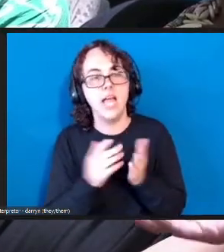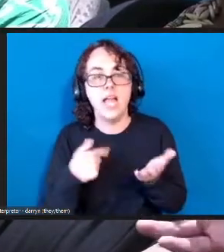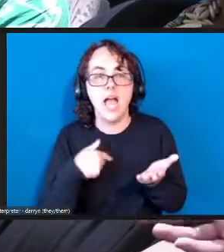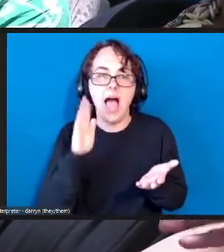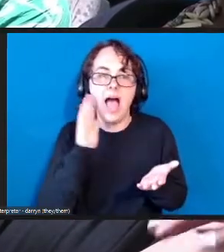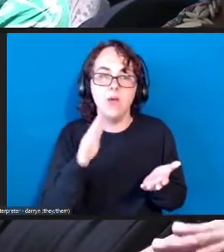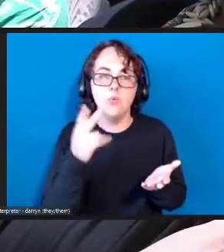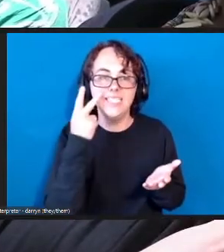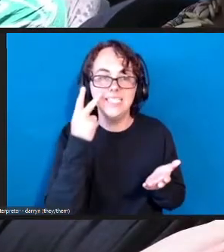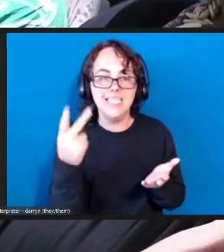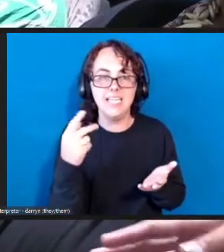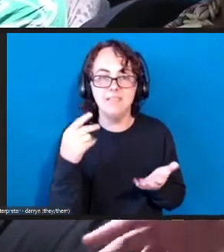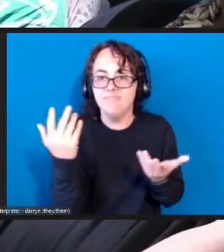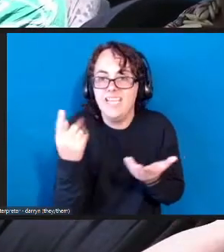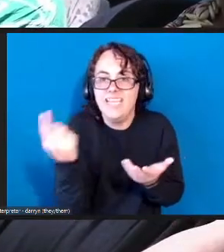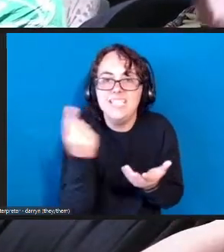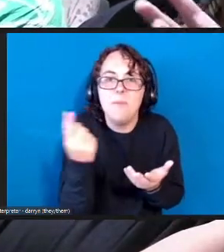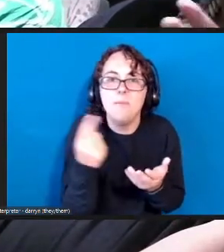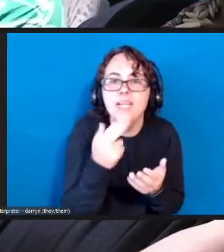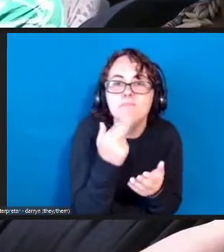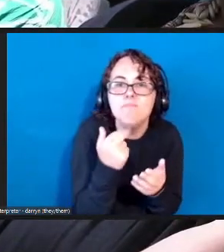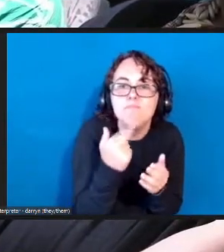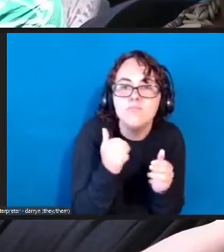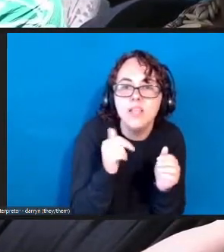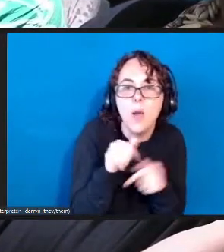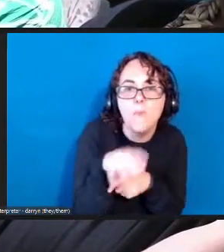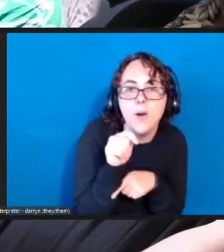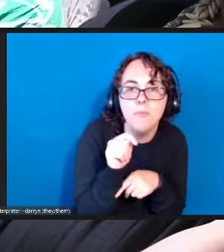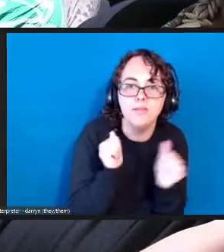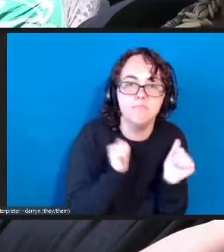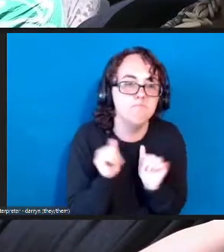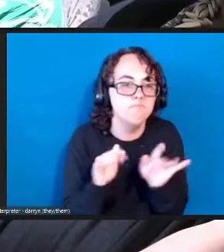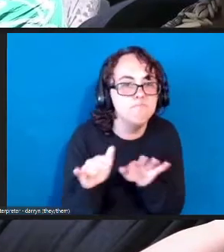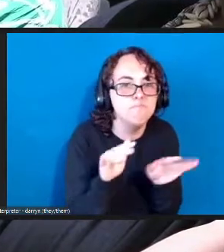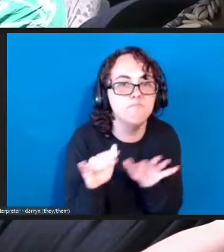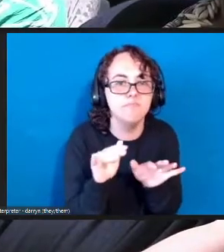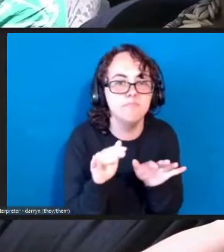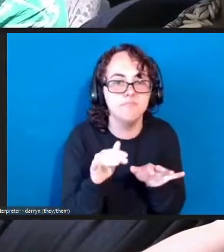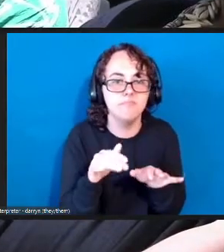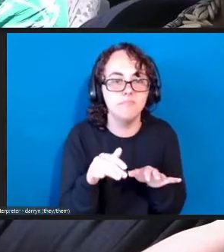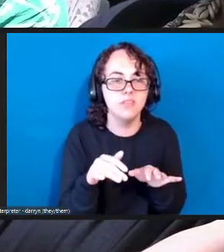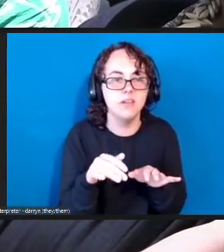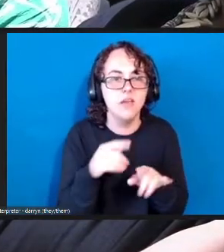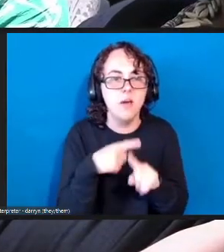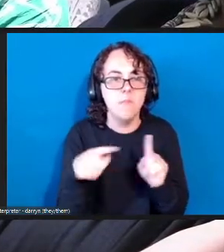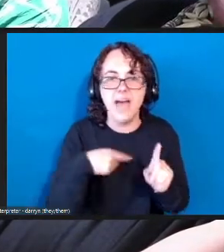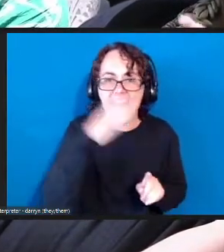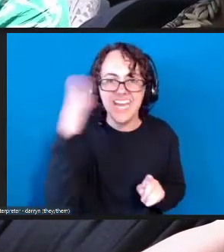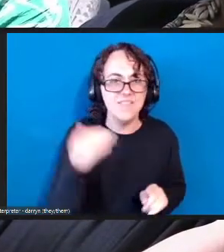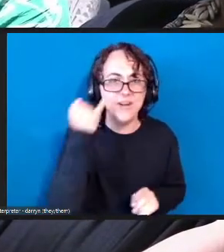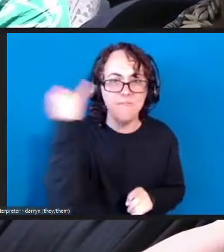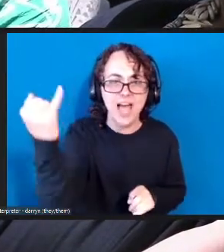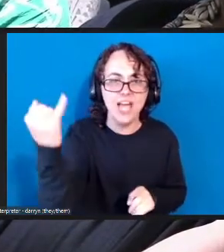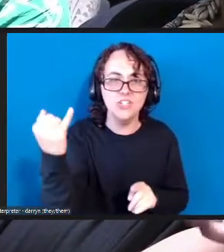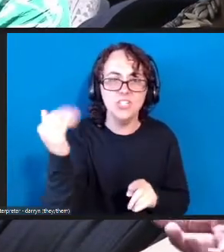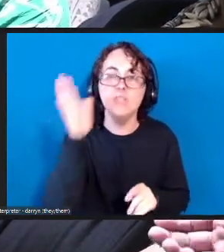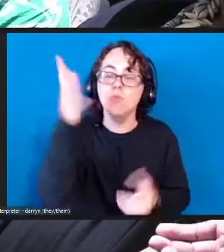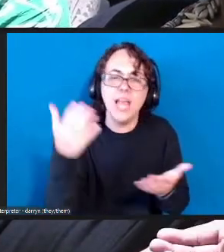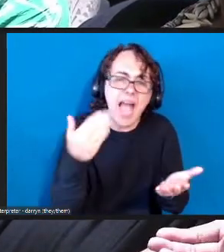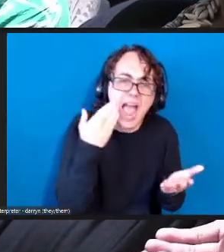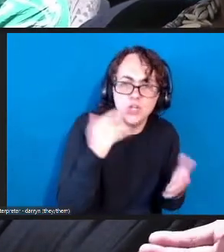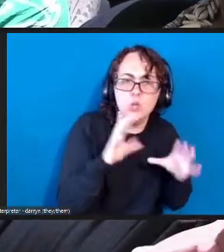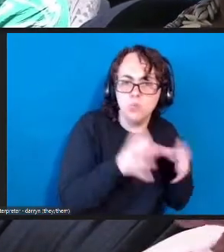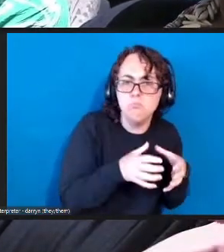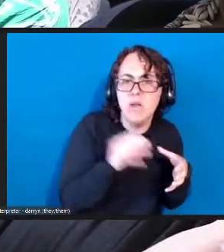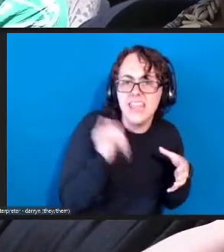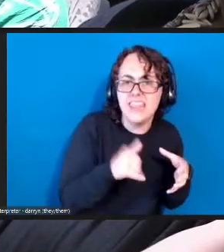someone's tiny apartment just doing what we do. And I never thought at some point that I knew it was theatrical, but I didn't know it